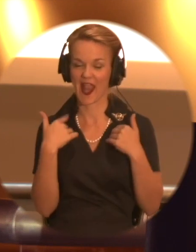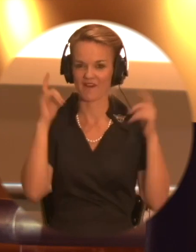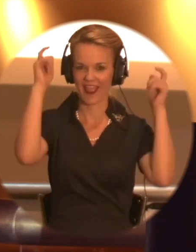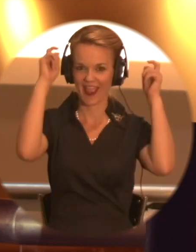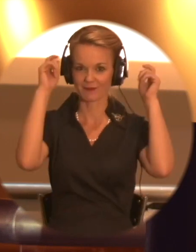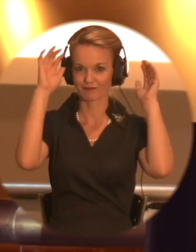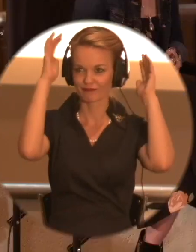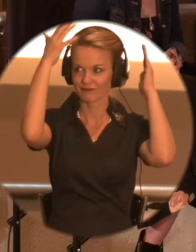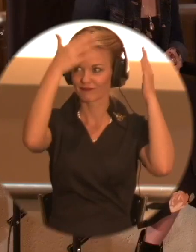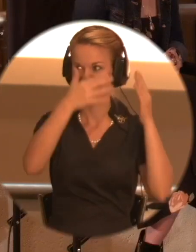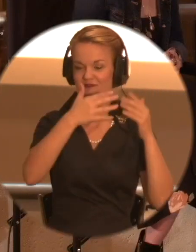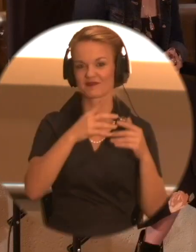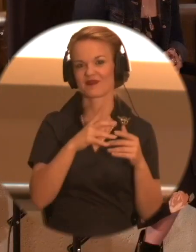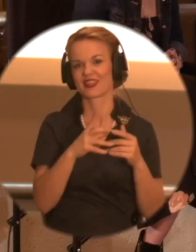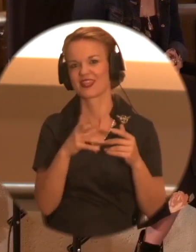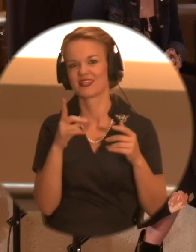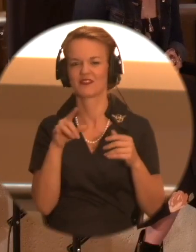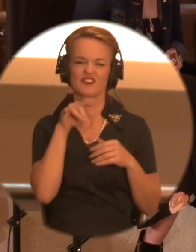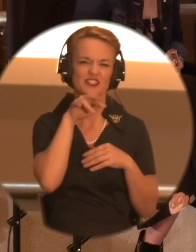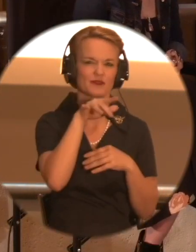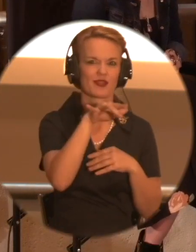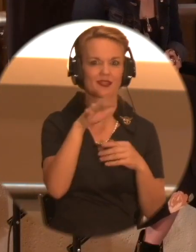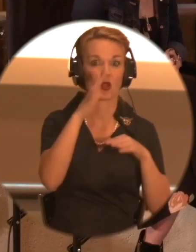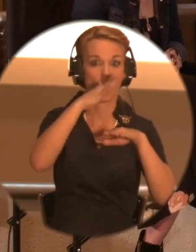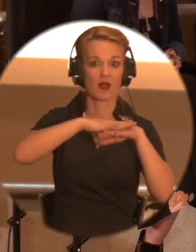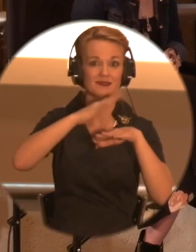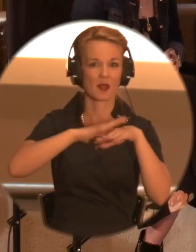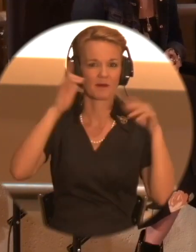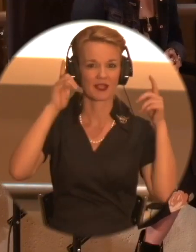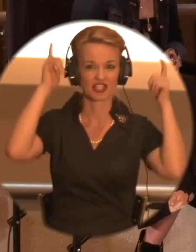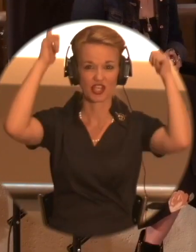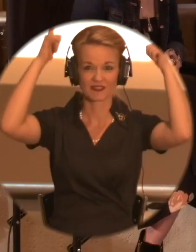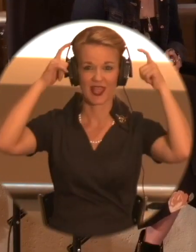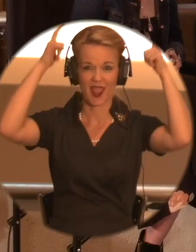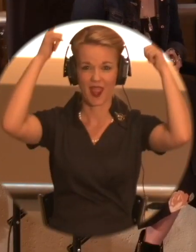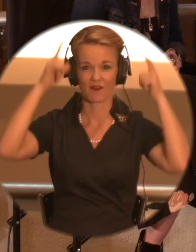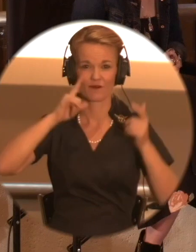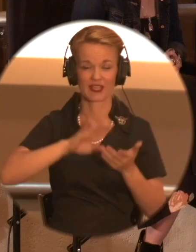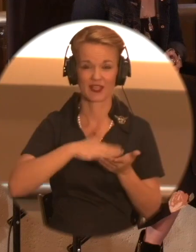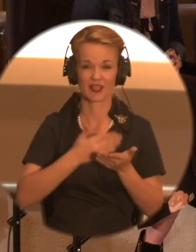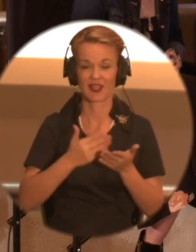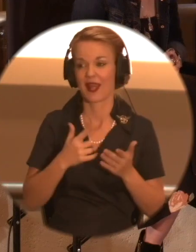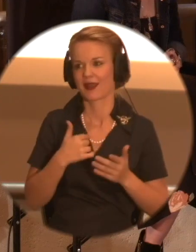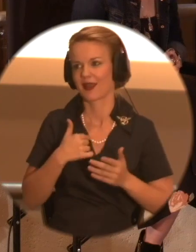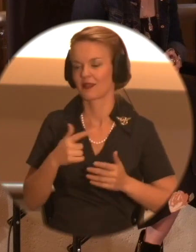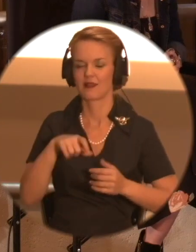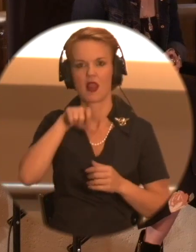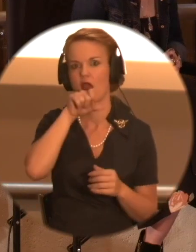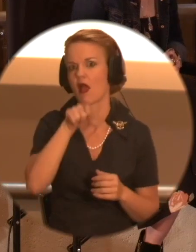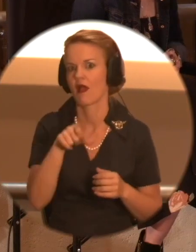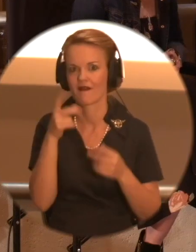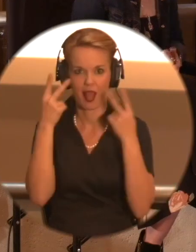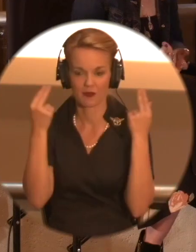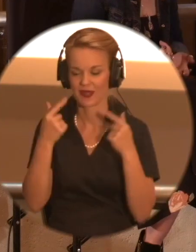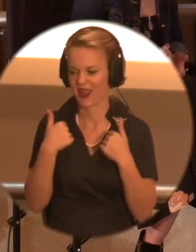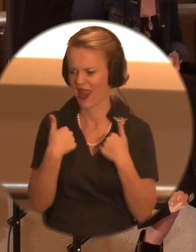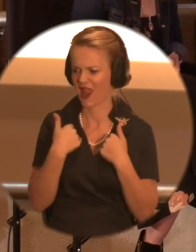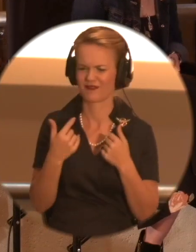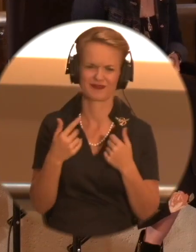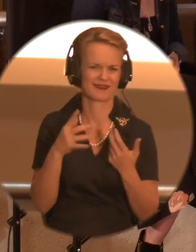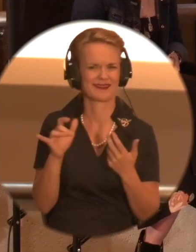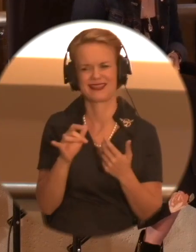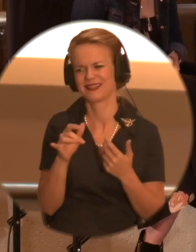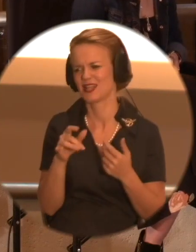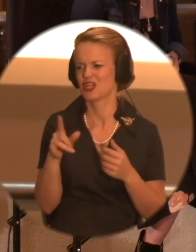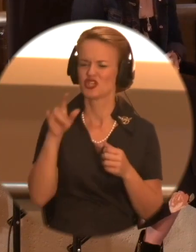on the chef's top hat that I've made. I did that. I'm the Halloween nerd. I had all the dragons I had like 200 kids